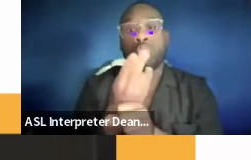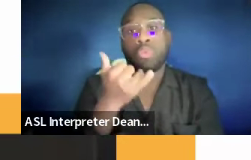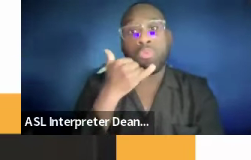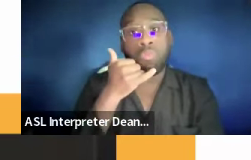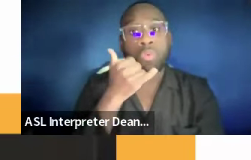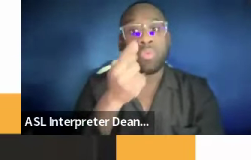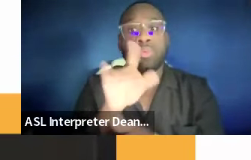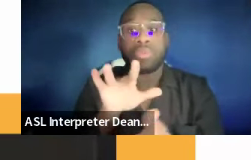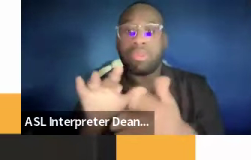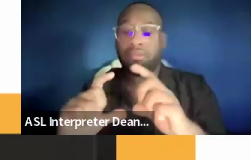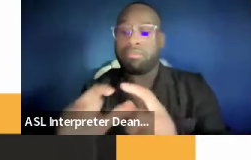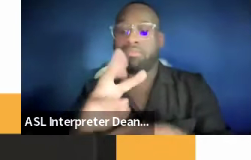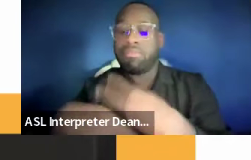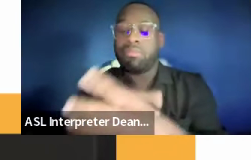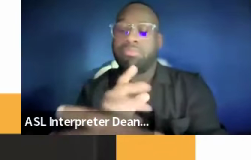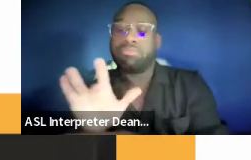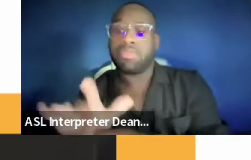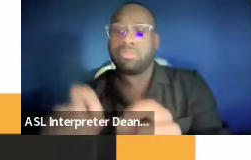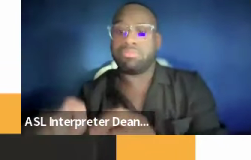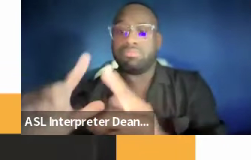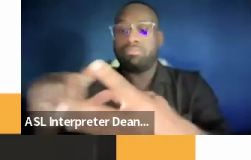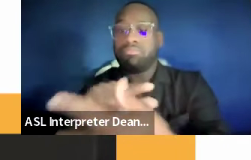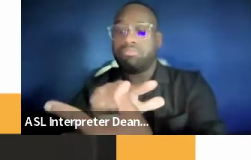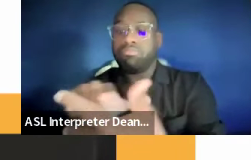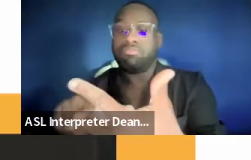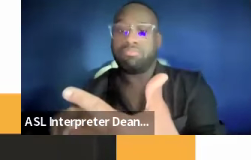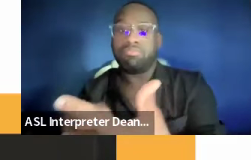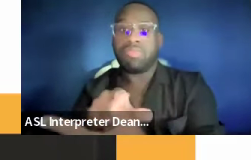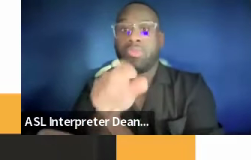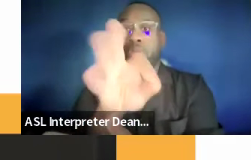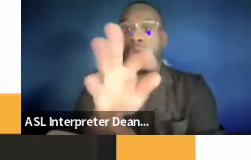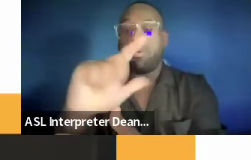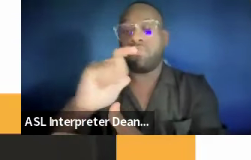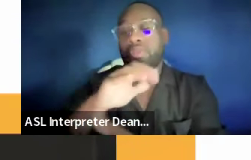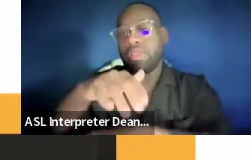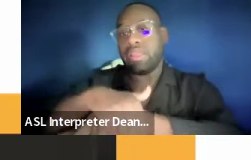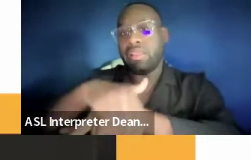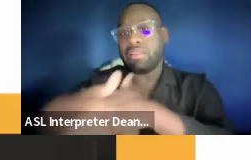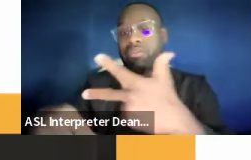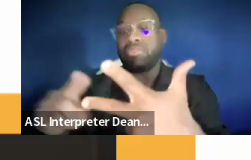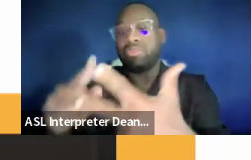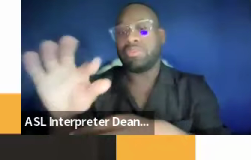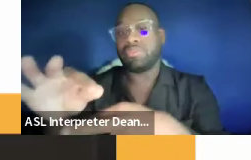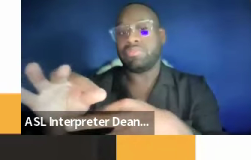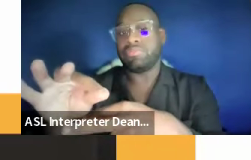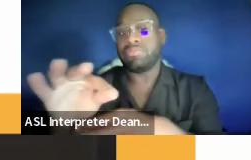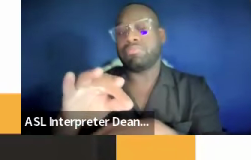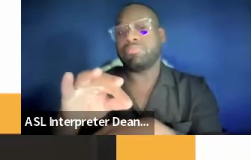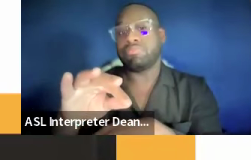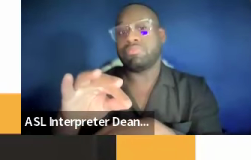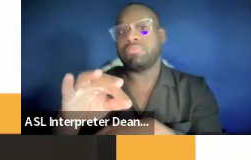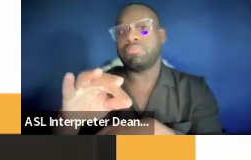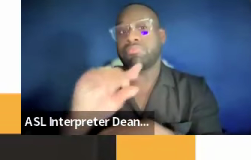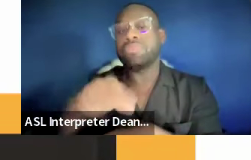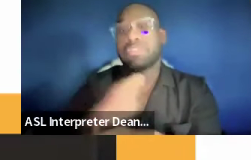se mira como un punto, como un mundo, perdón, y solo tienen que seleccionar el idioma que quieren escuchar,